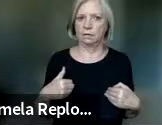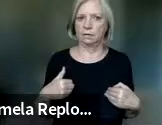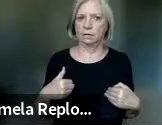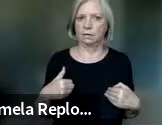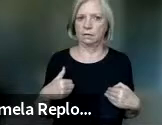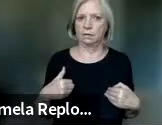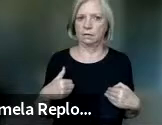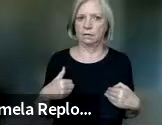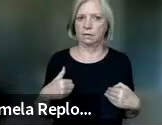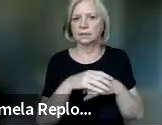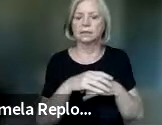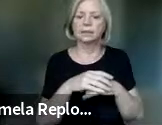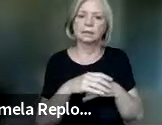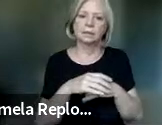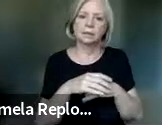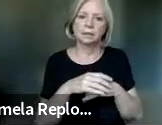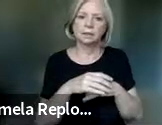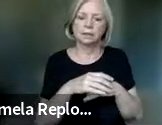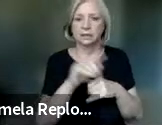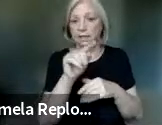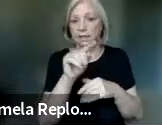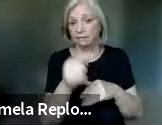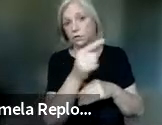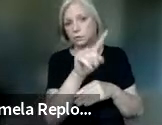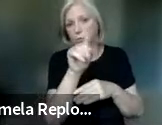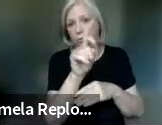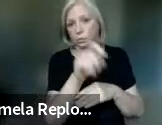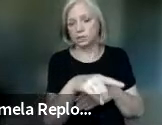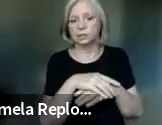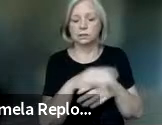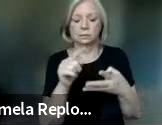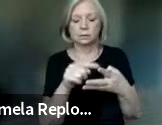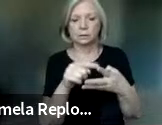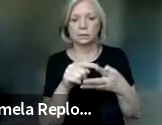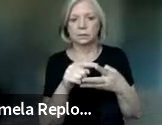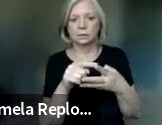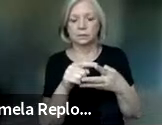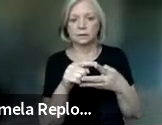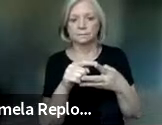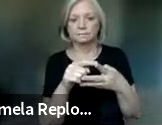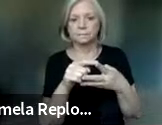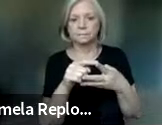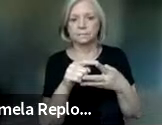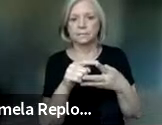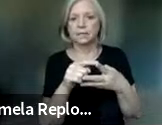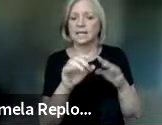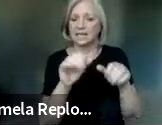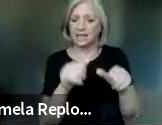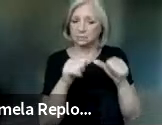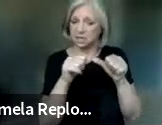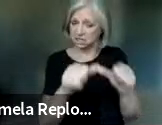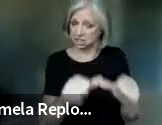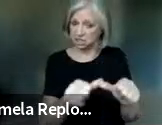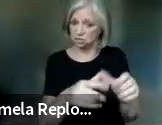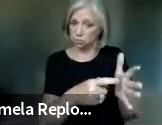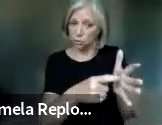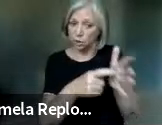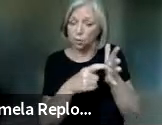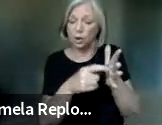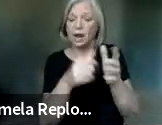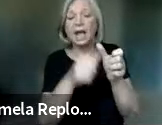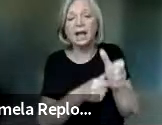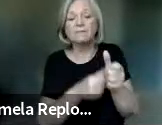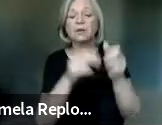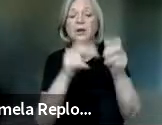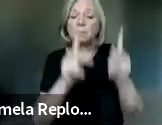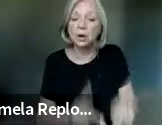The first question, which I'll read as the slides get caught up, is can we continue to require that everyone, including customers, wear masks? This